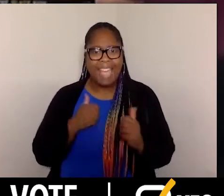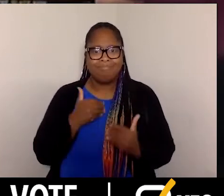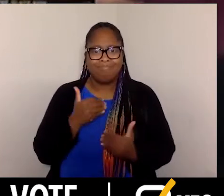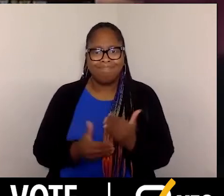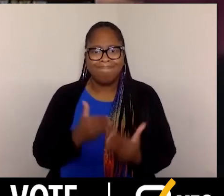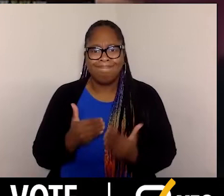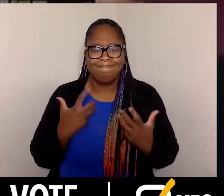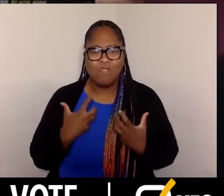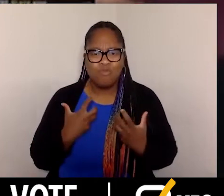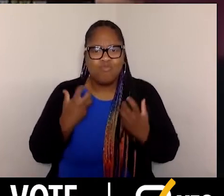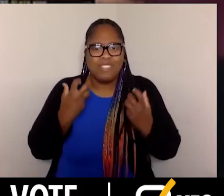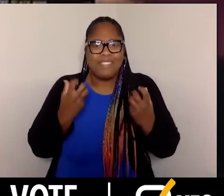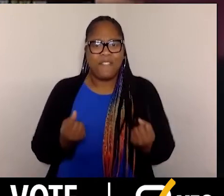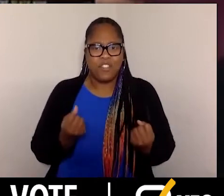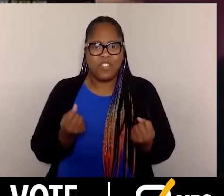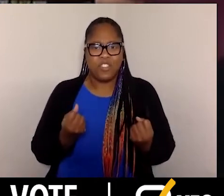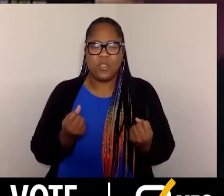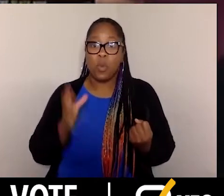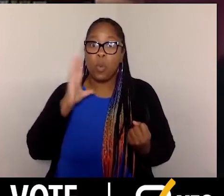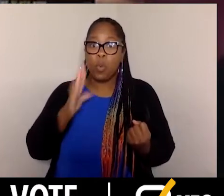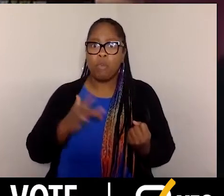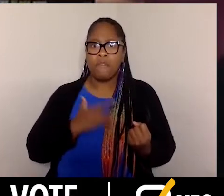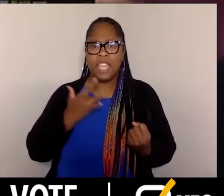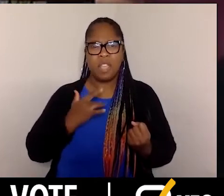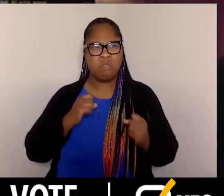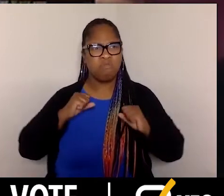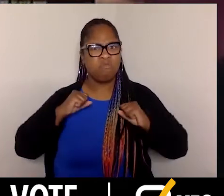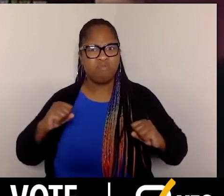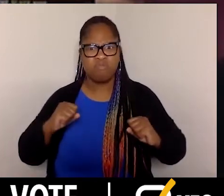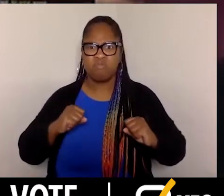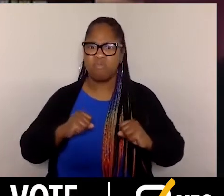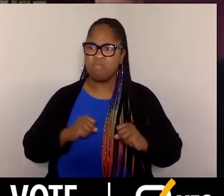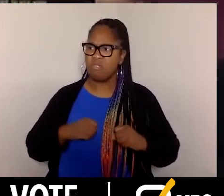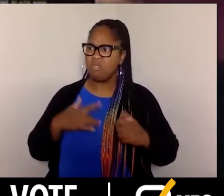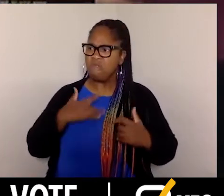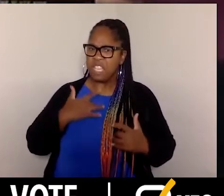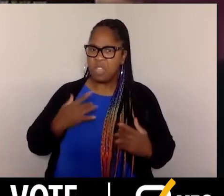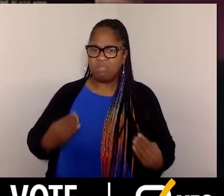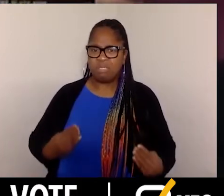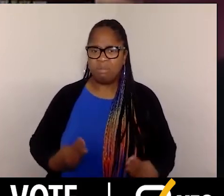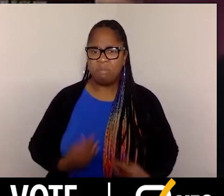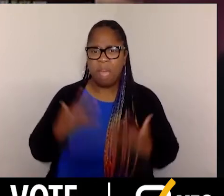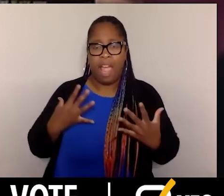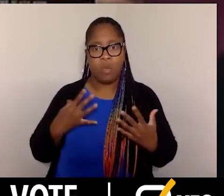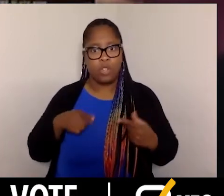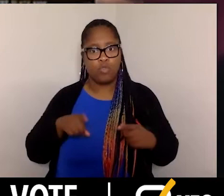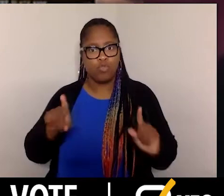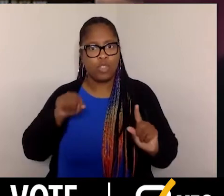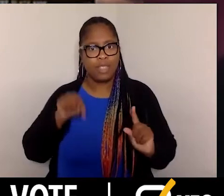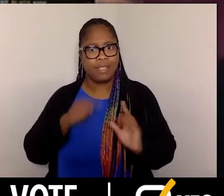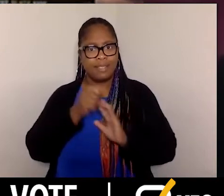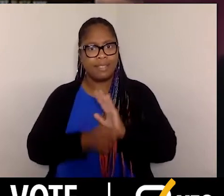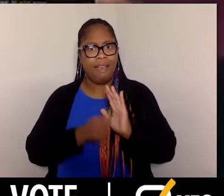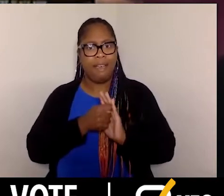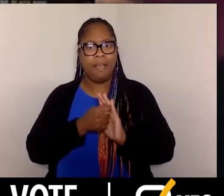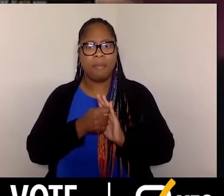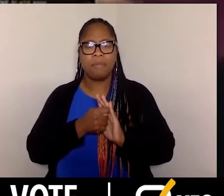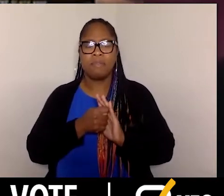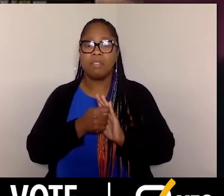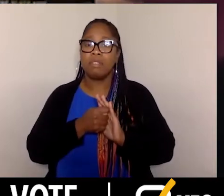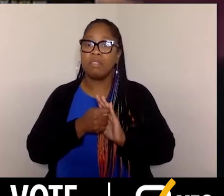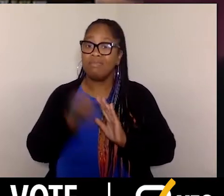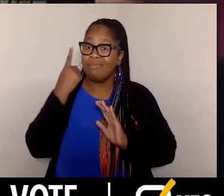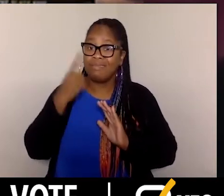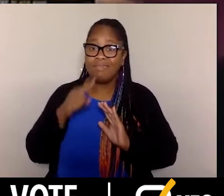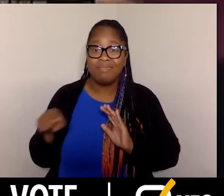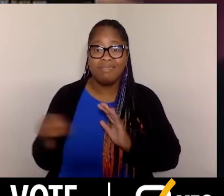will feel so righteous, so inspiring in this time when poor families of color